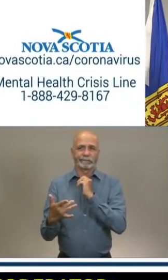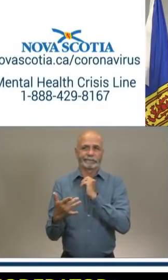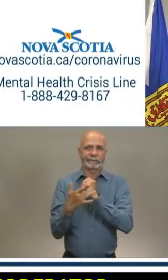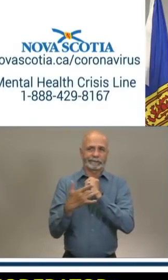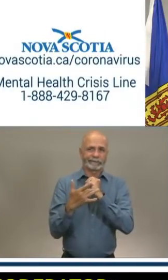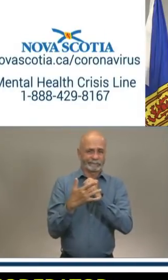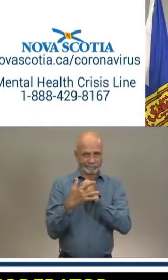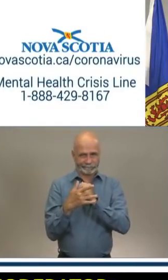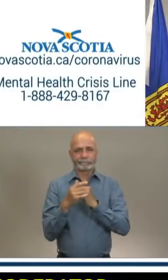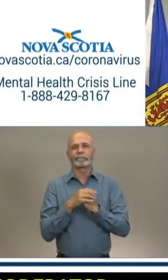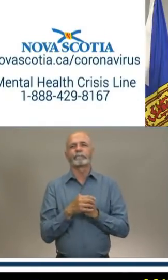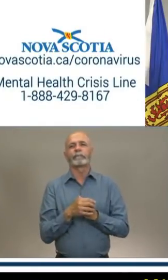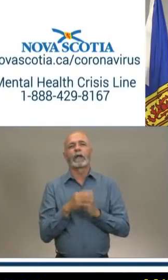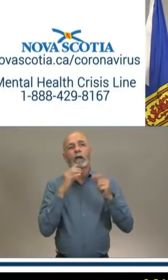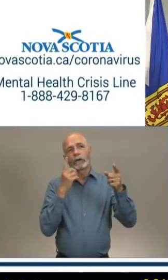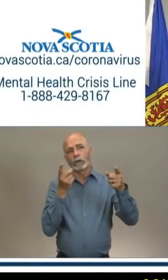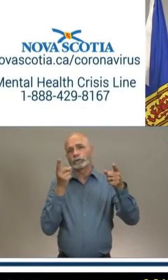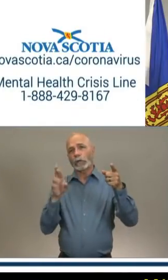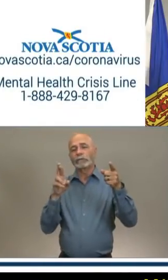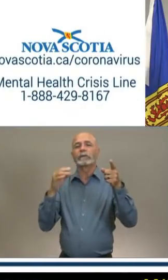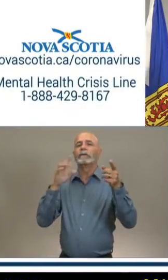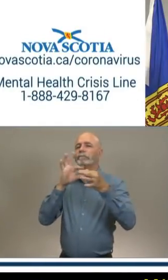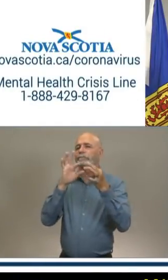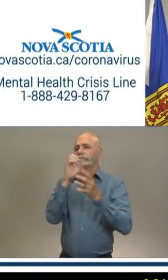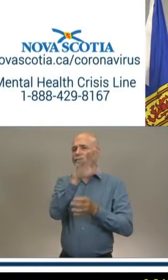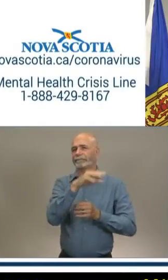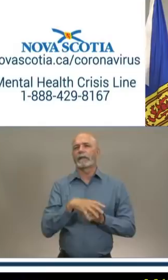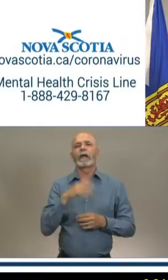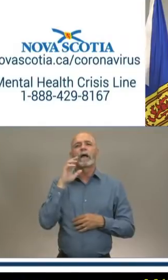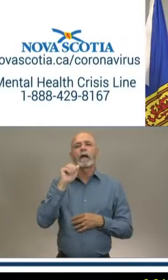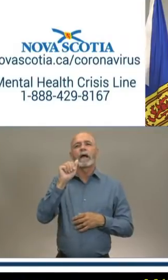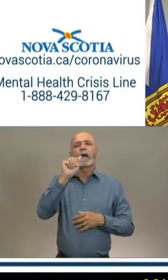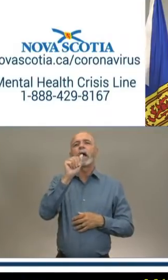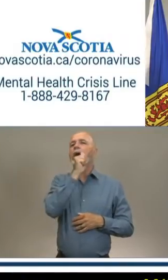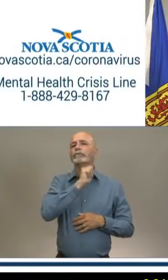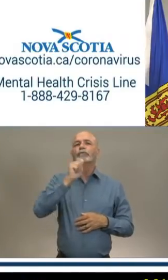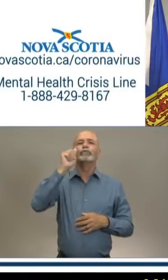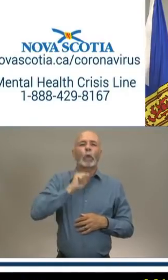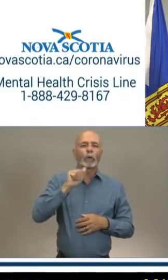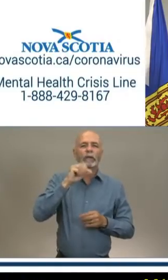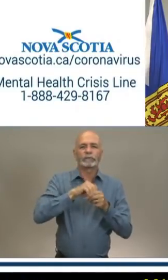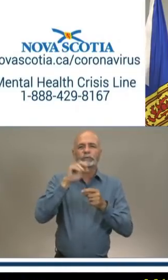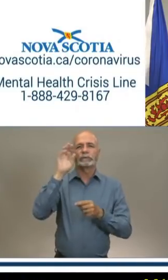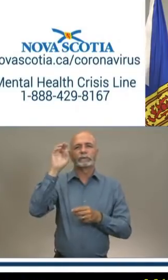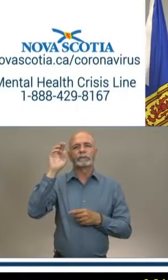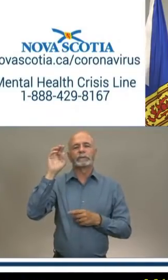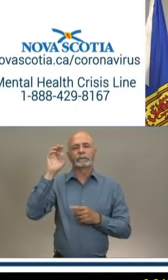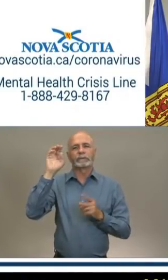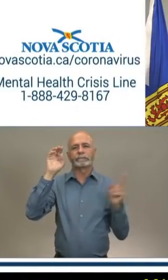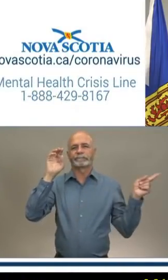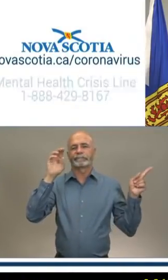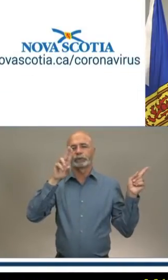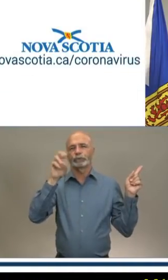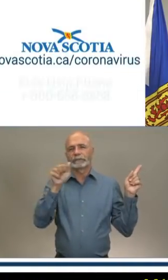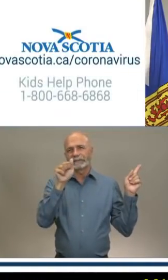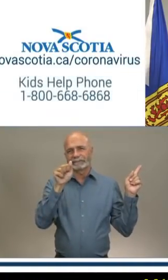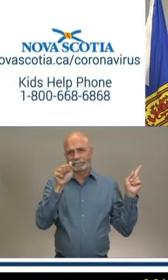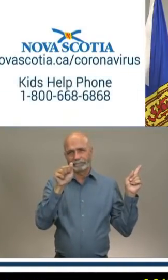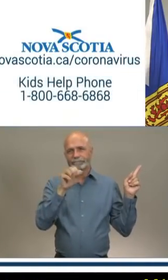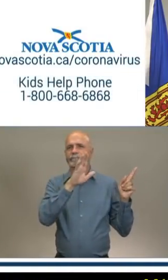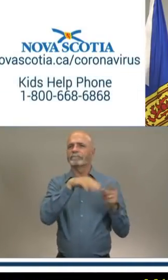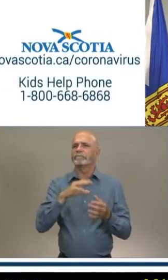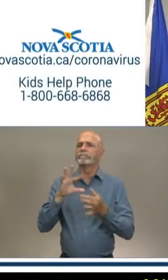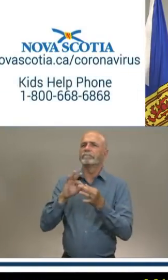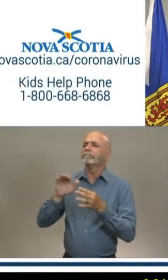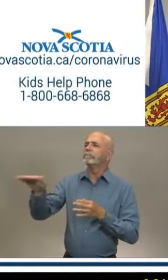snowbird who went to Arizona, and I can't imagine they're alone. When they called public health to say, look, I'd like to register the